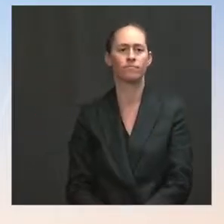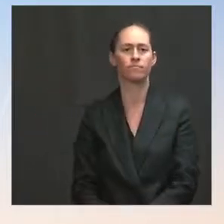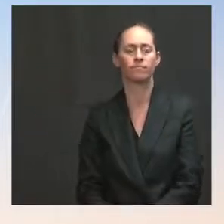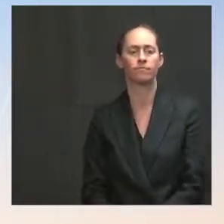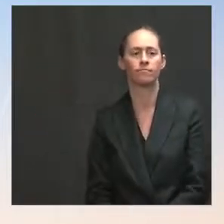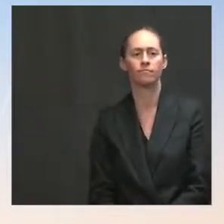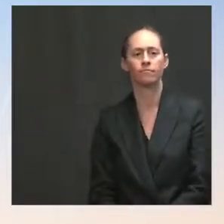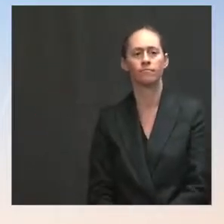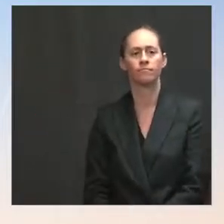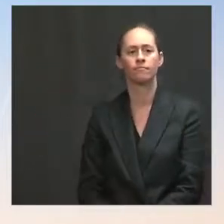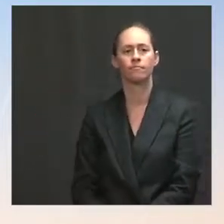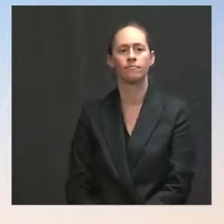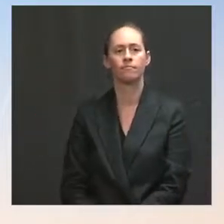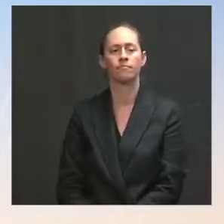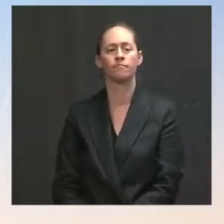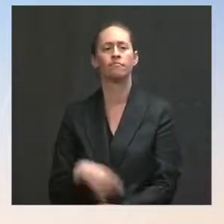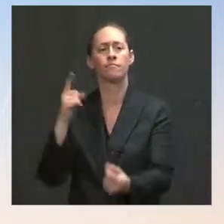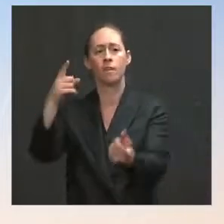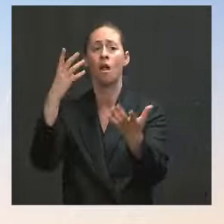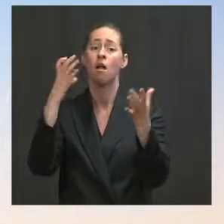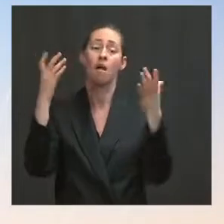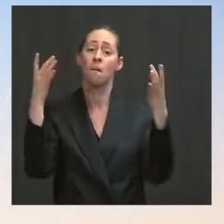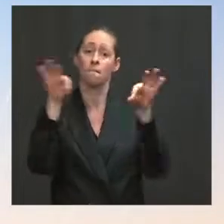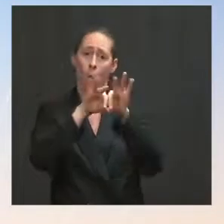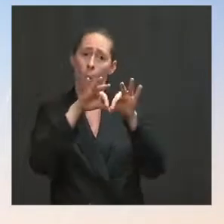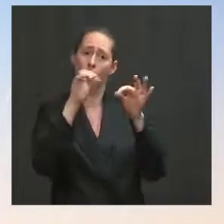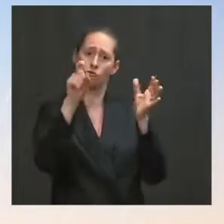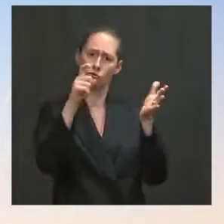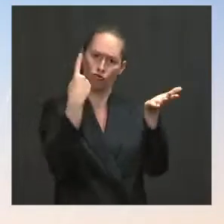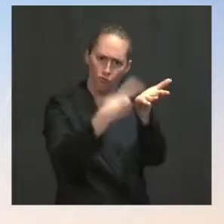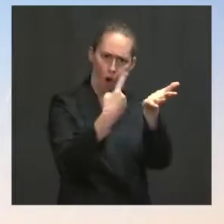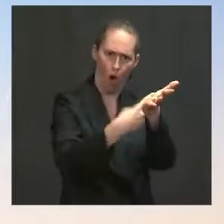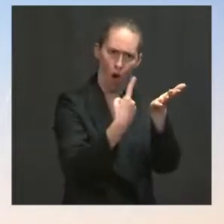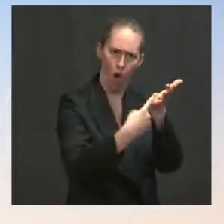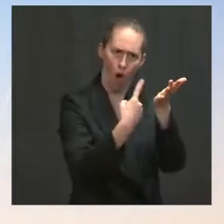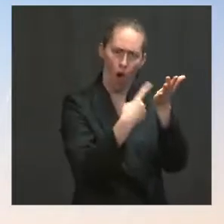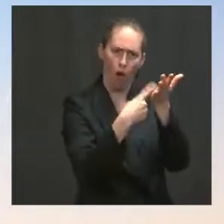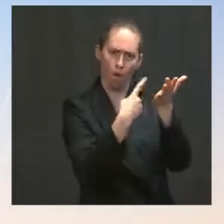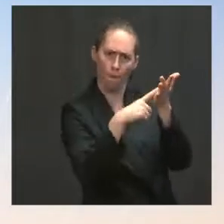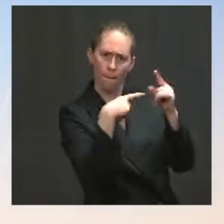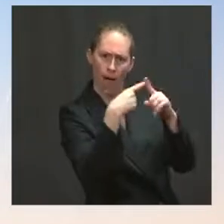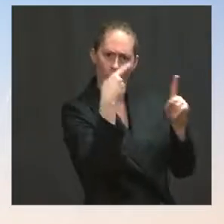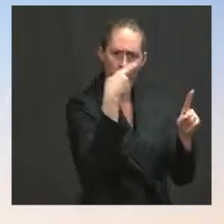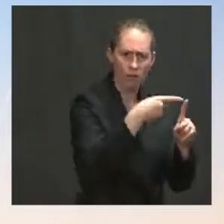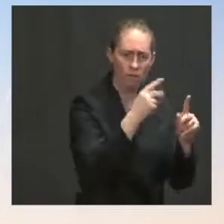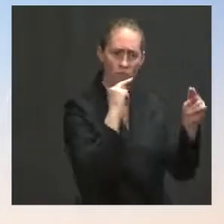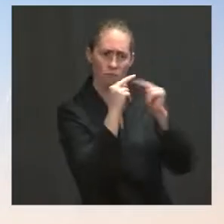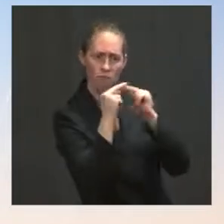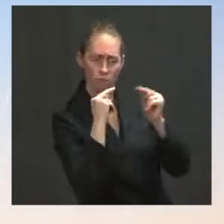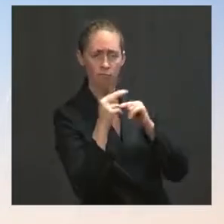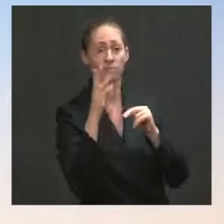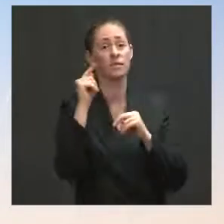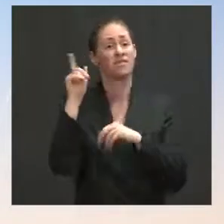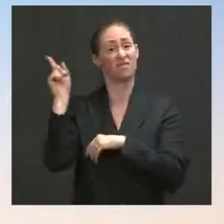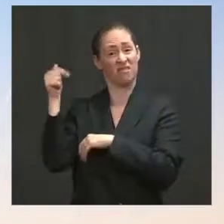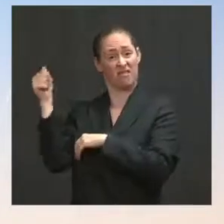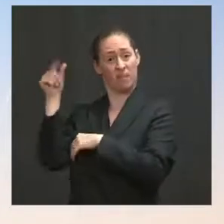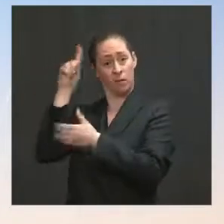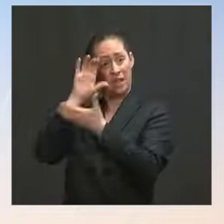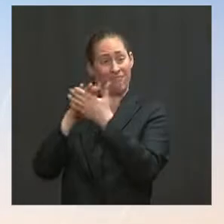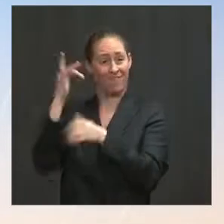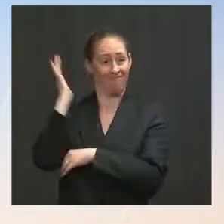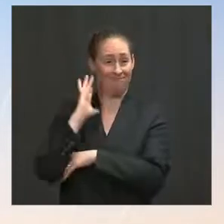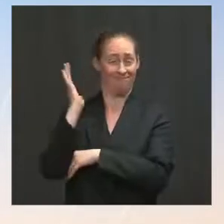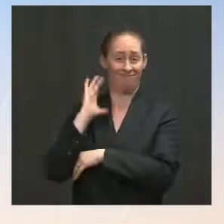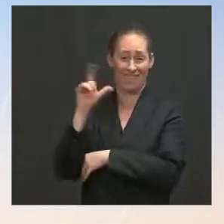talking filibuster. He continues to support that. But he, again, believes that as somebody who was in the Senate for 36